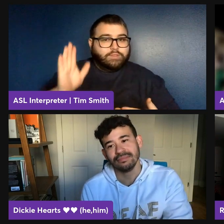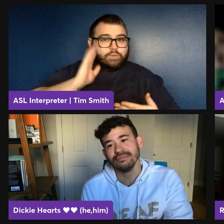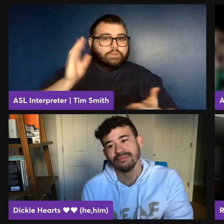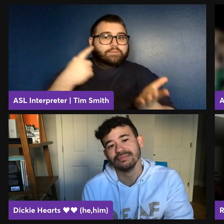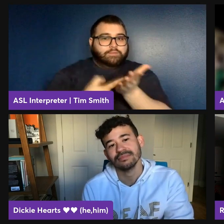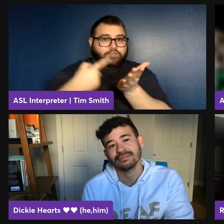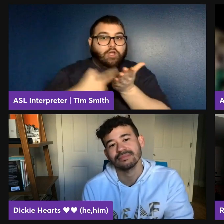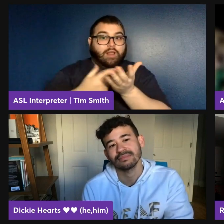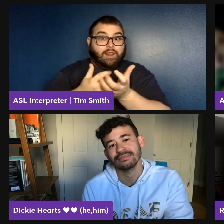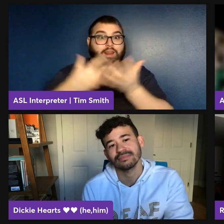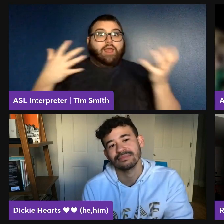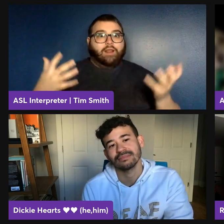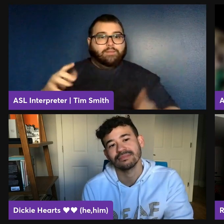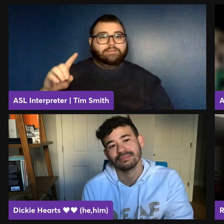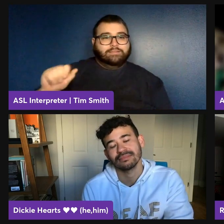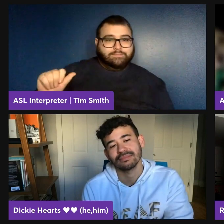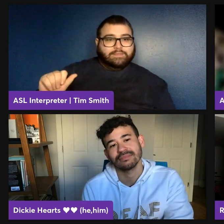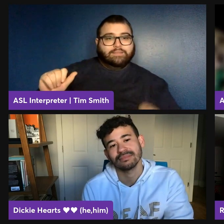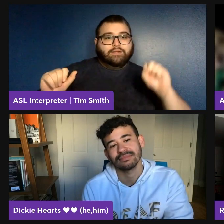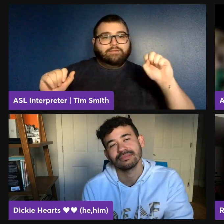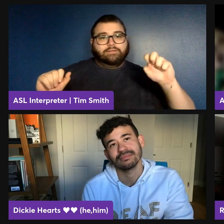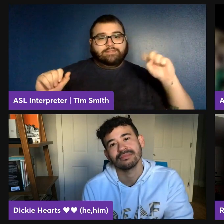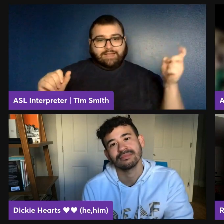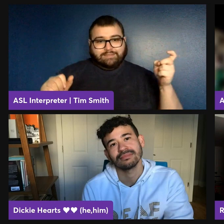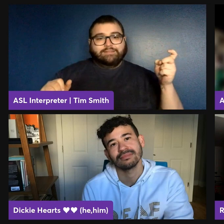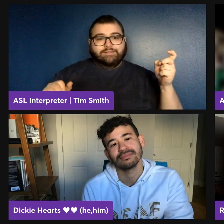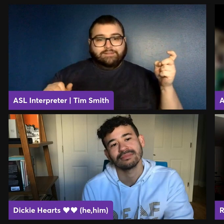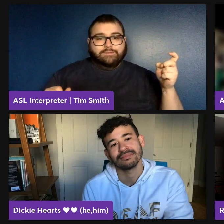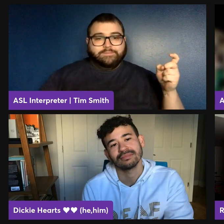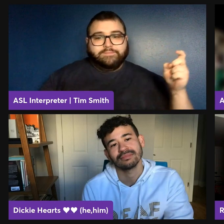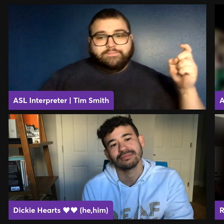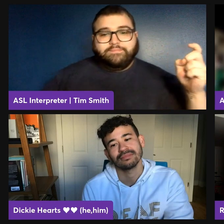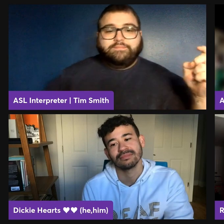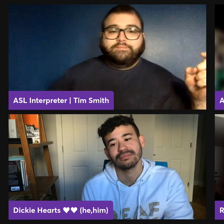lot about disability and sex.